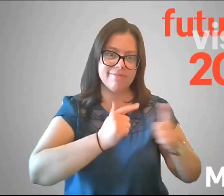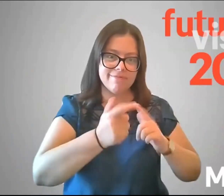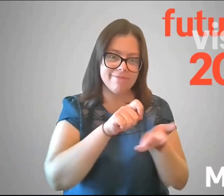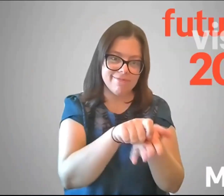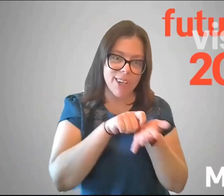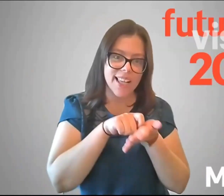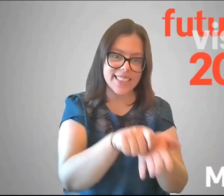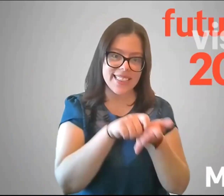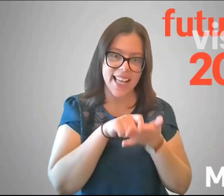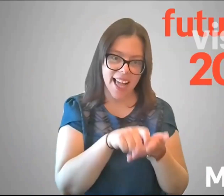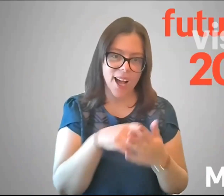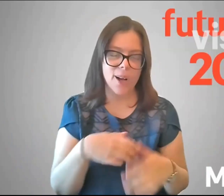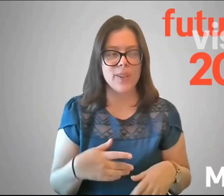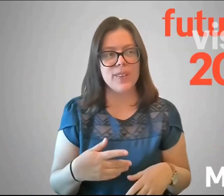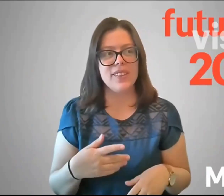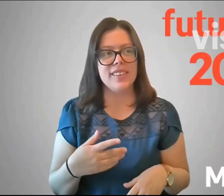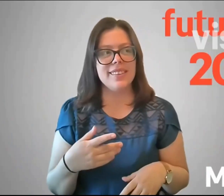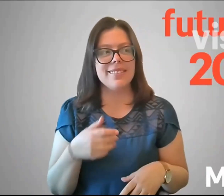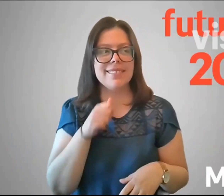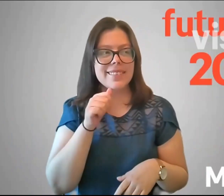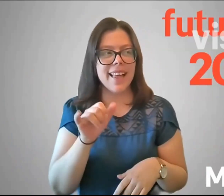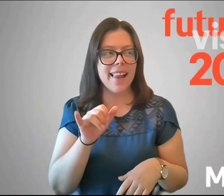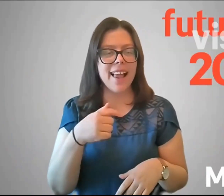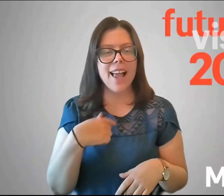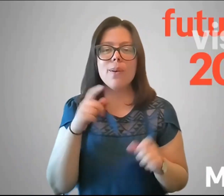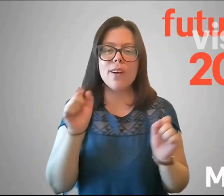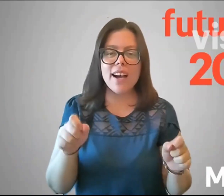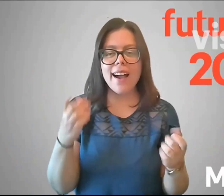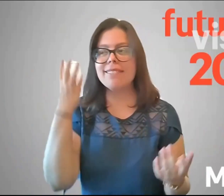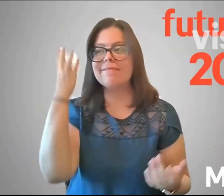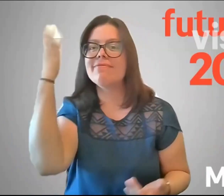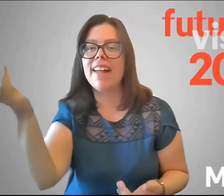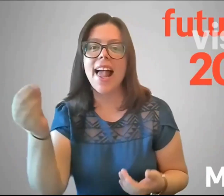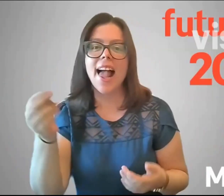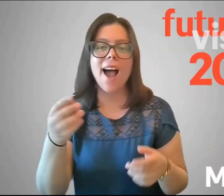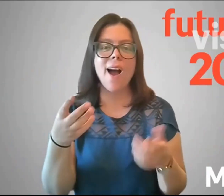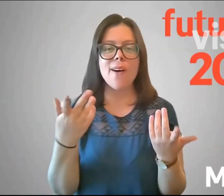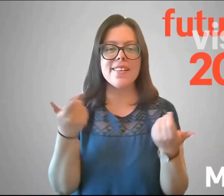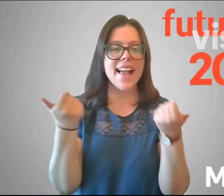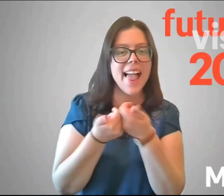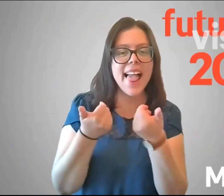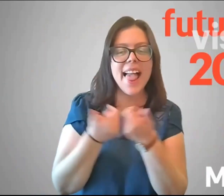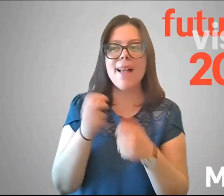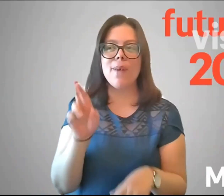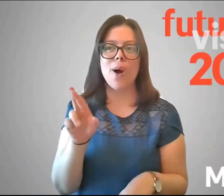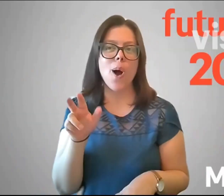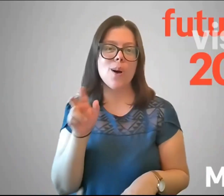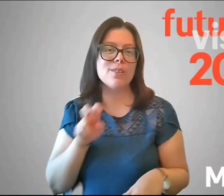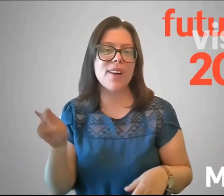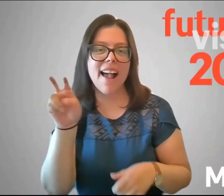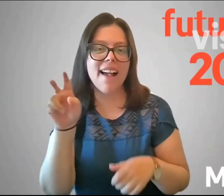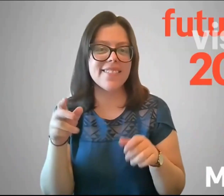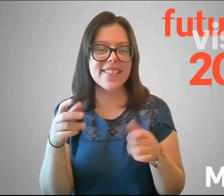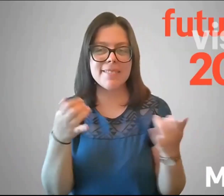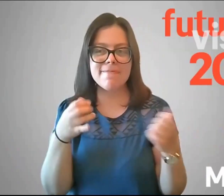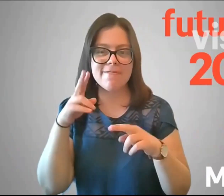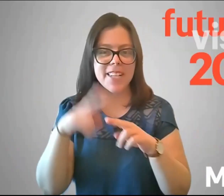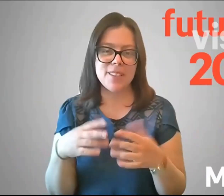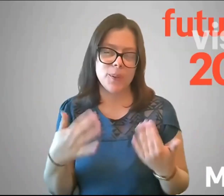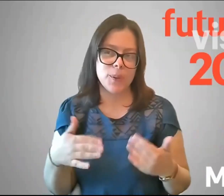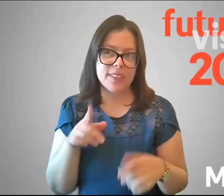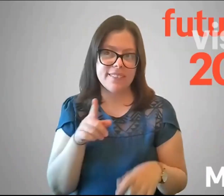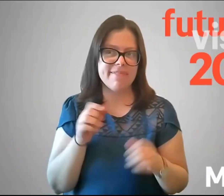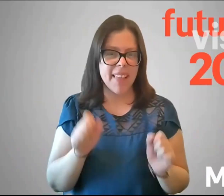So what that meant was anytime there was not an interpreter and no one who knew sign language, there was a lot of writing back and